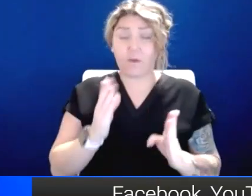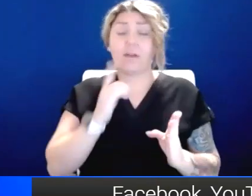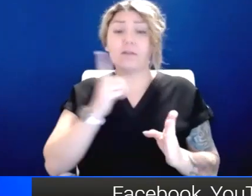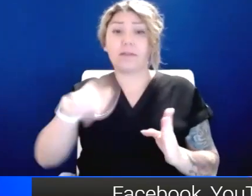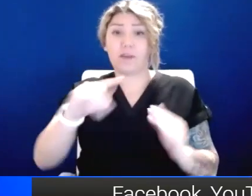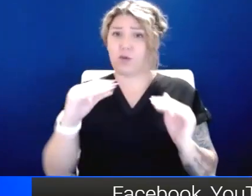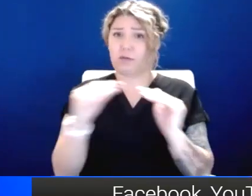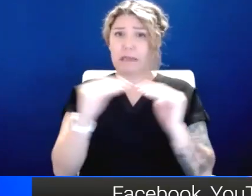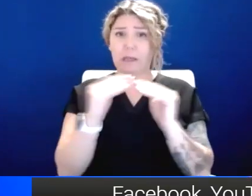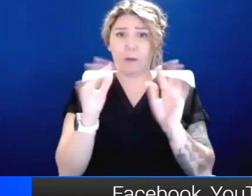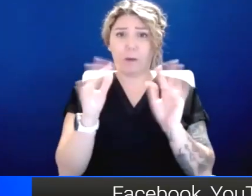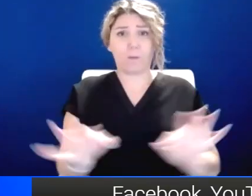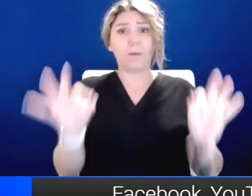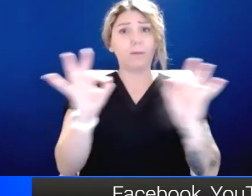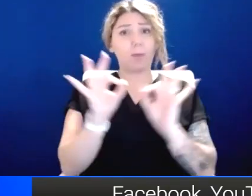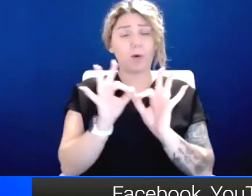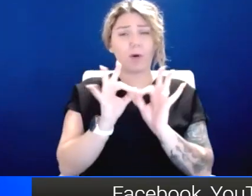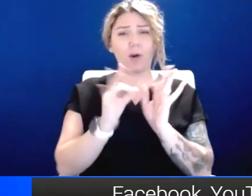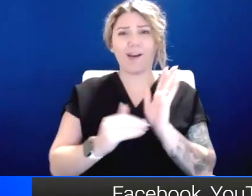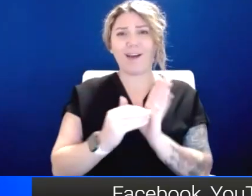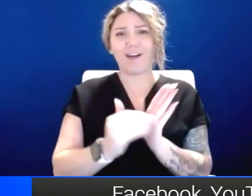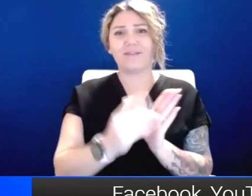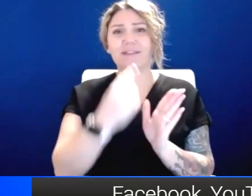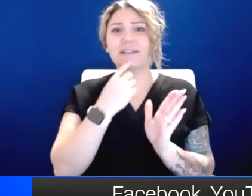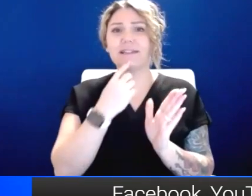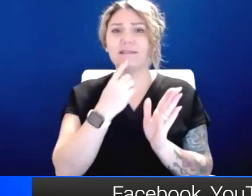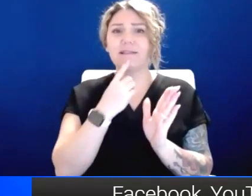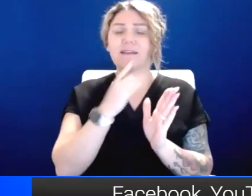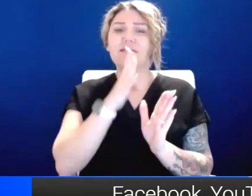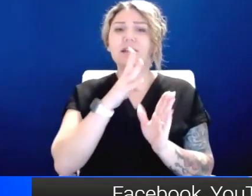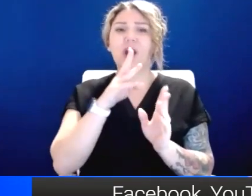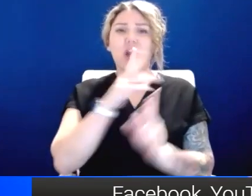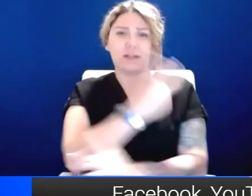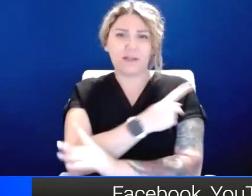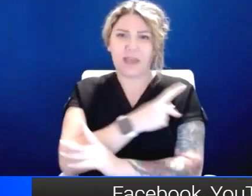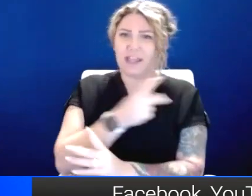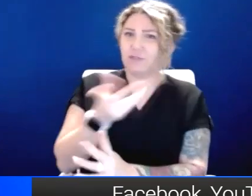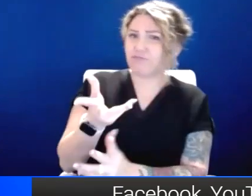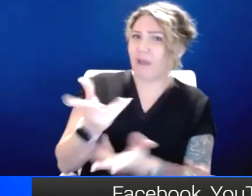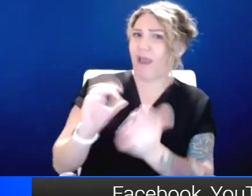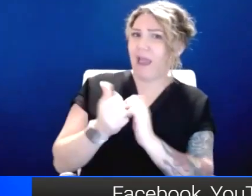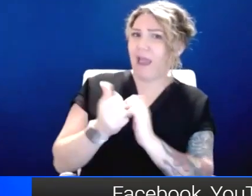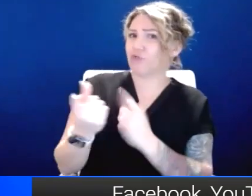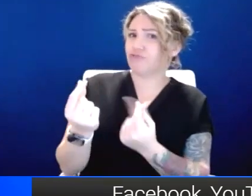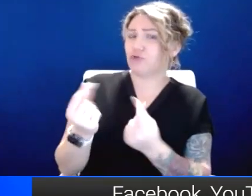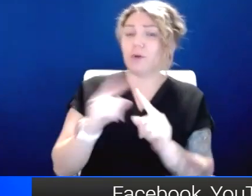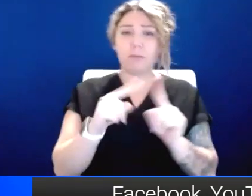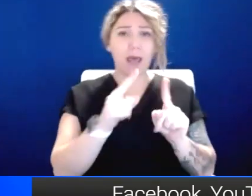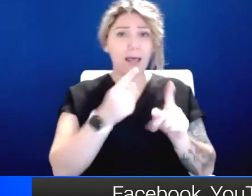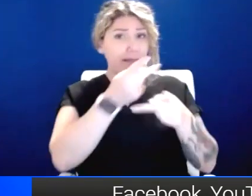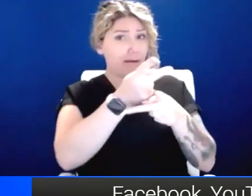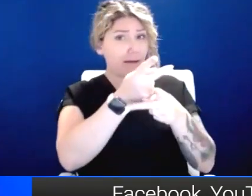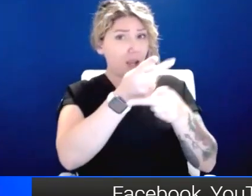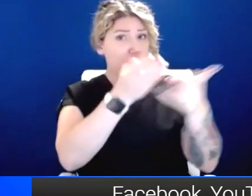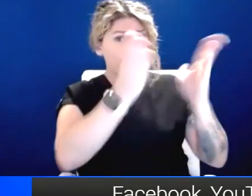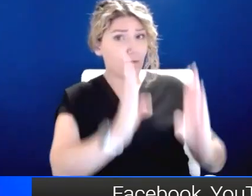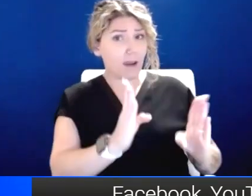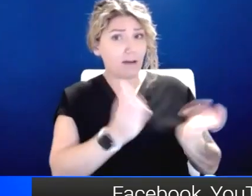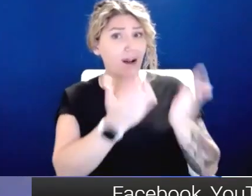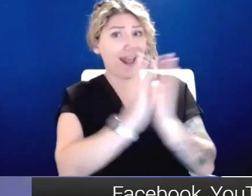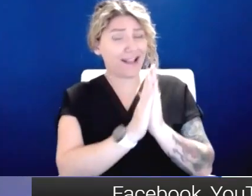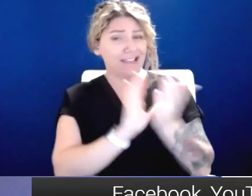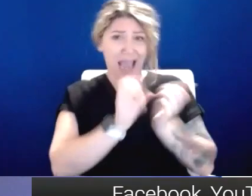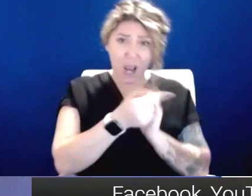we often say, often we talk to the patient, how are you doing? We should also ask the caregiver, how are you doing, taking care of the person. I